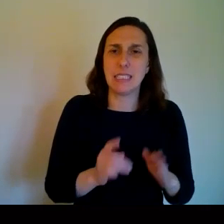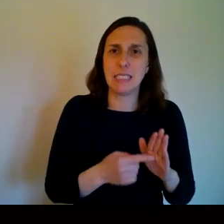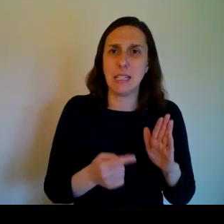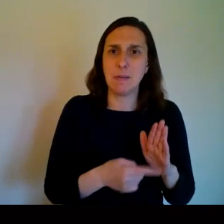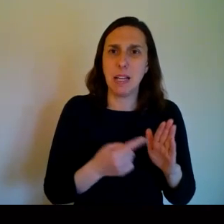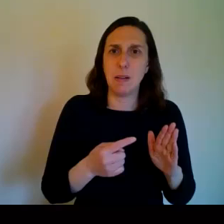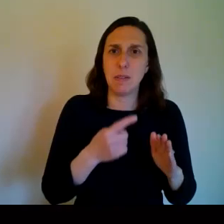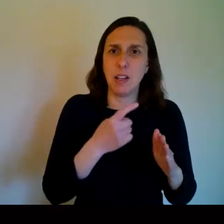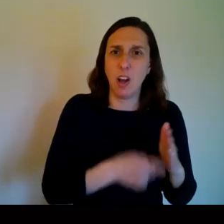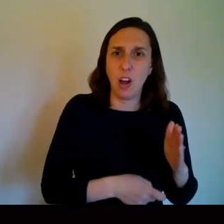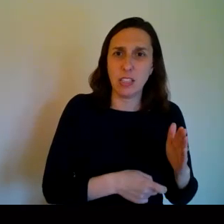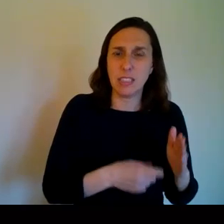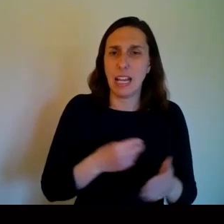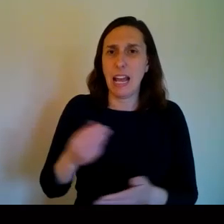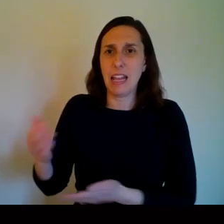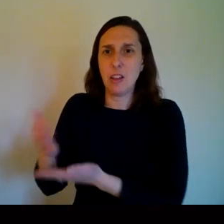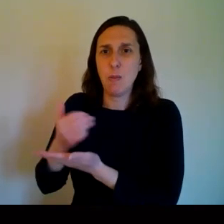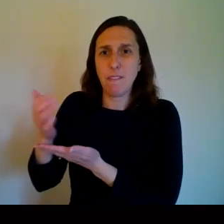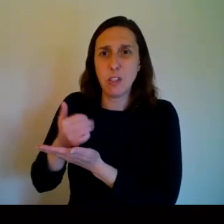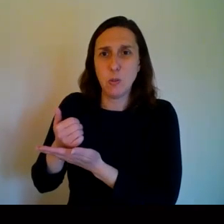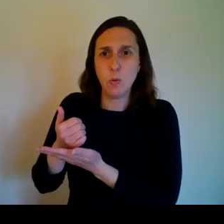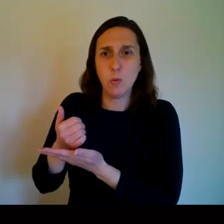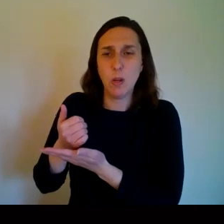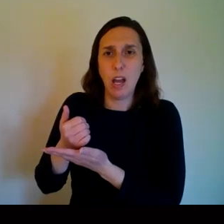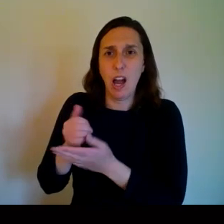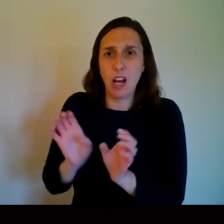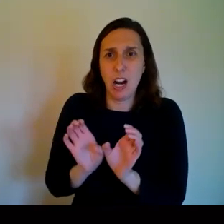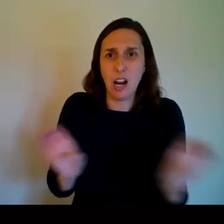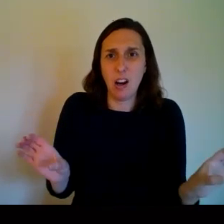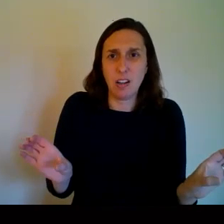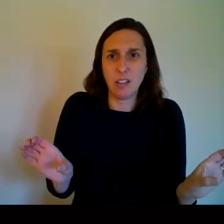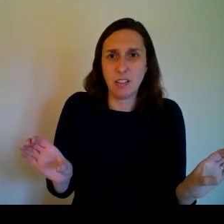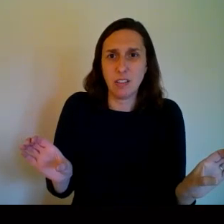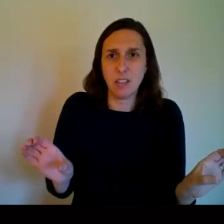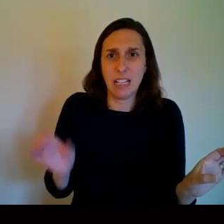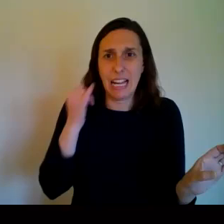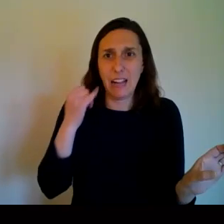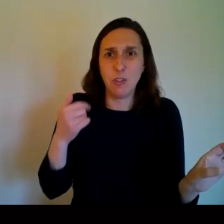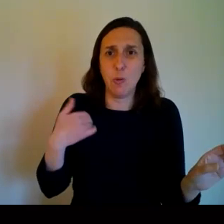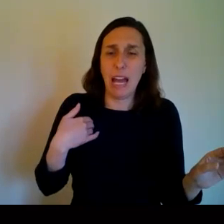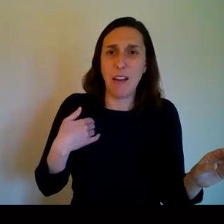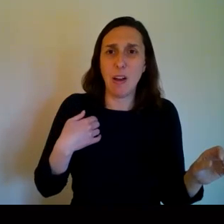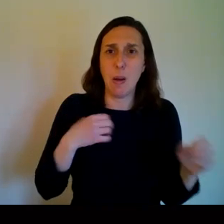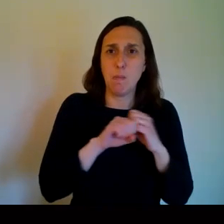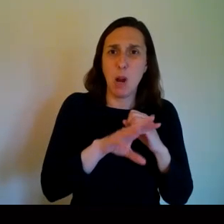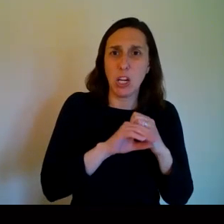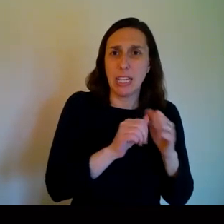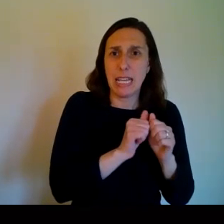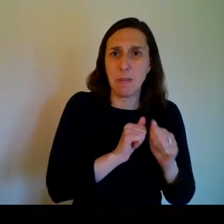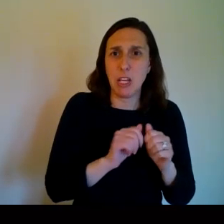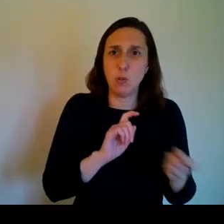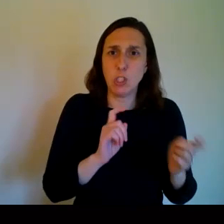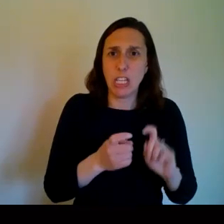and the revenue functions are isolated from each other. You run a marketing campaign, you change your cost function.